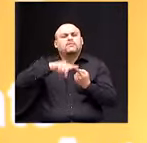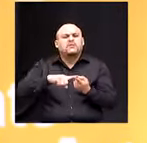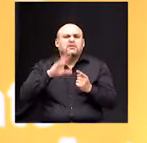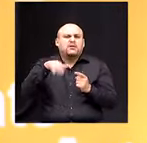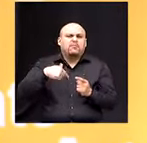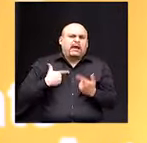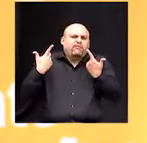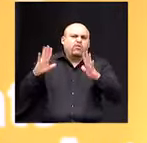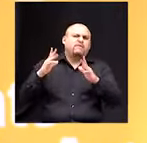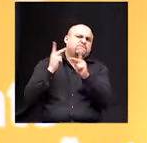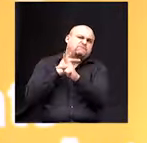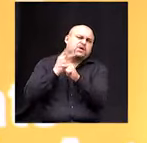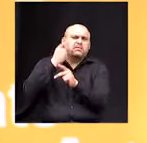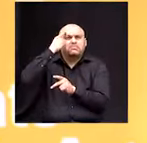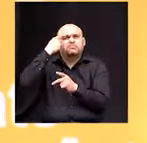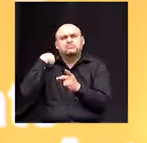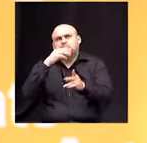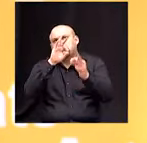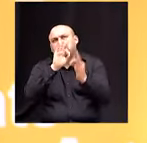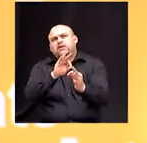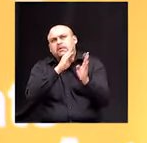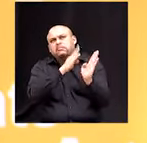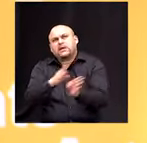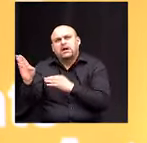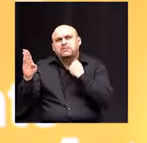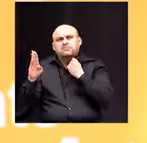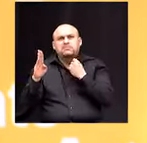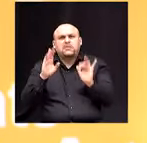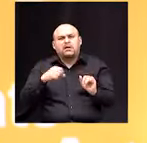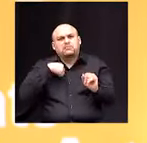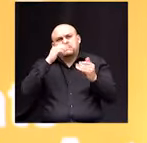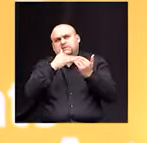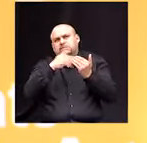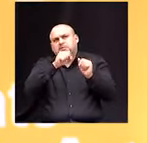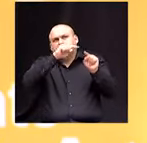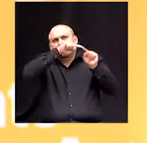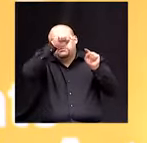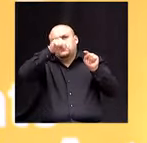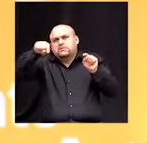out. I had the perfect plan to get from right then and there to success.